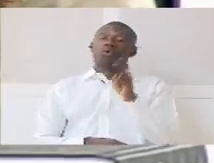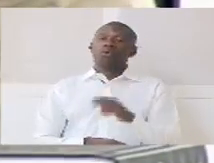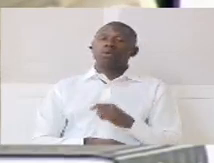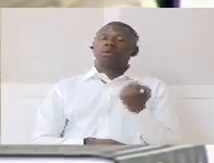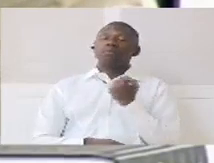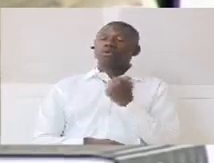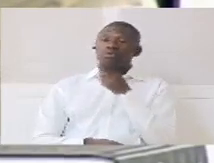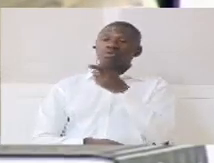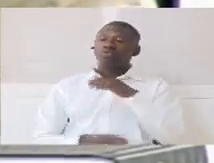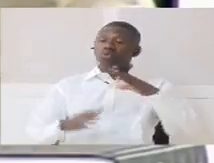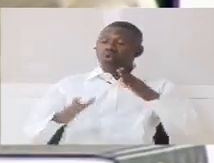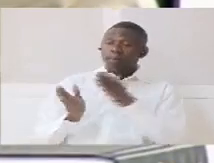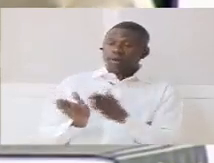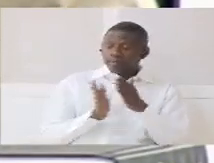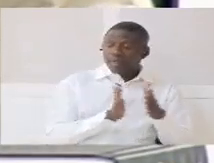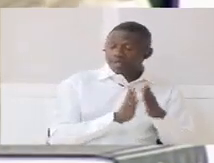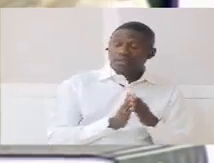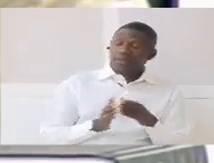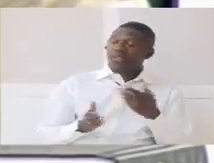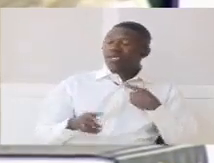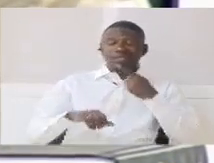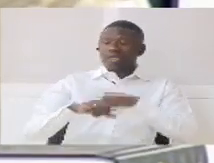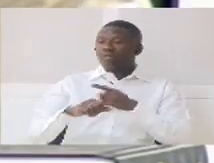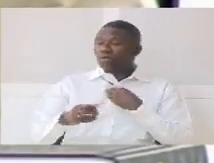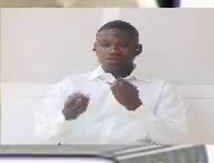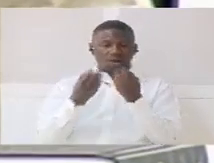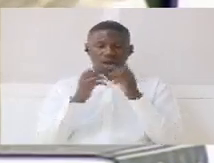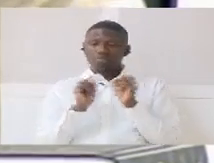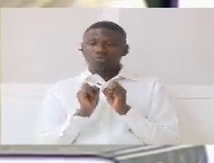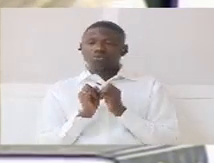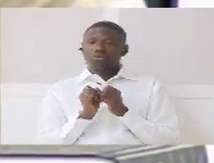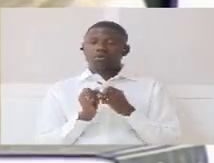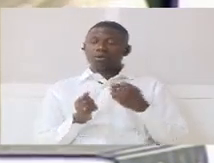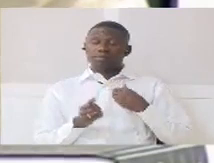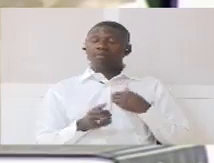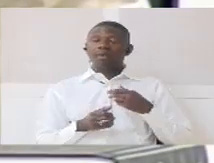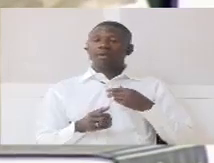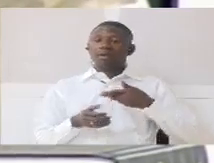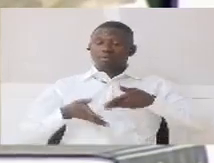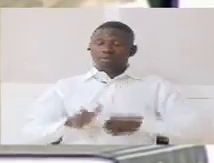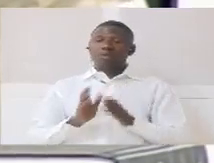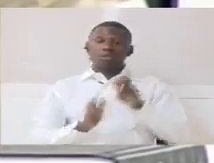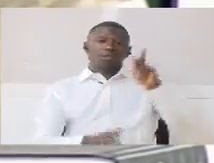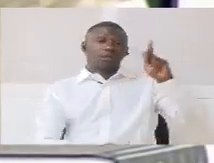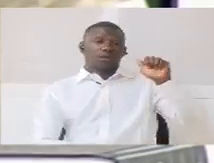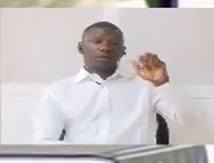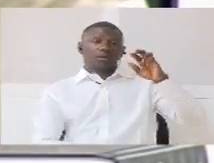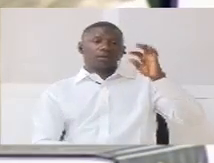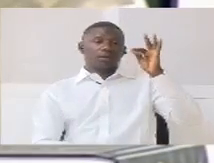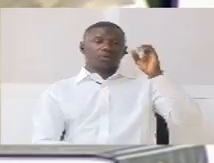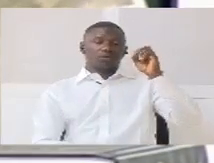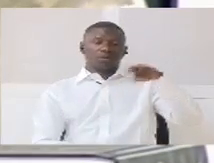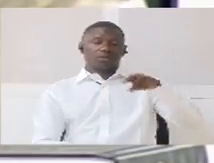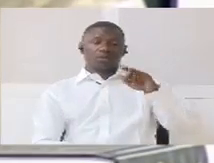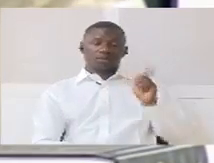you arranged this prior in the office. Nobody informed me. I am a native of Katong. I am an elder in